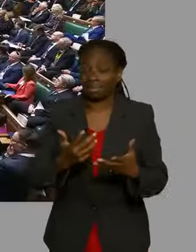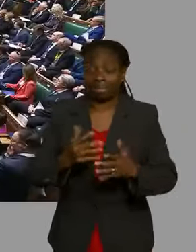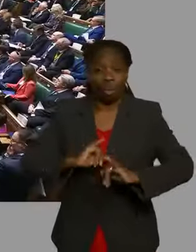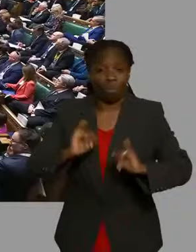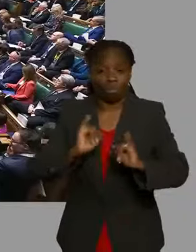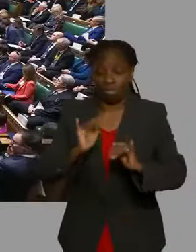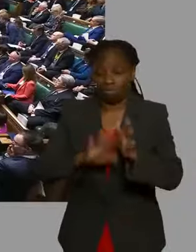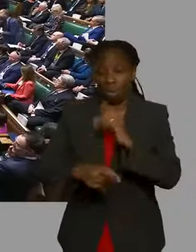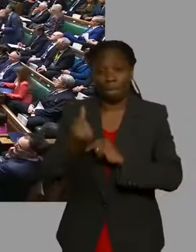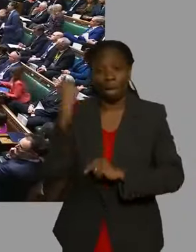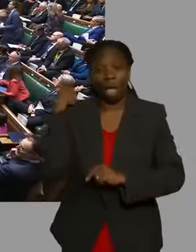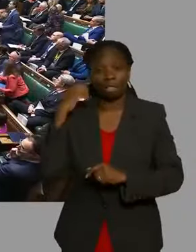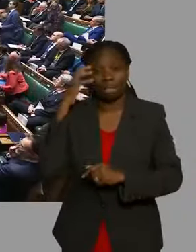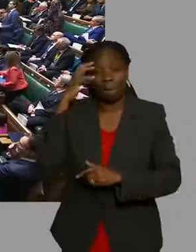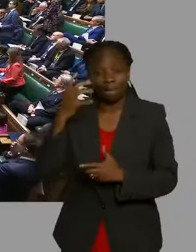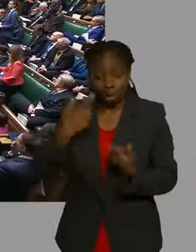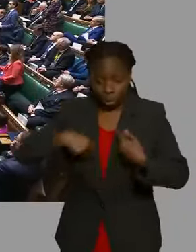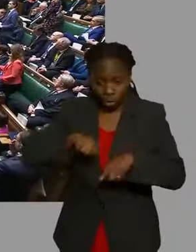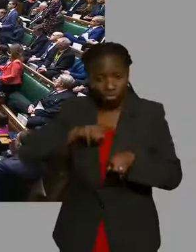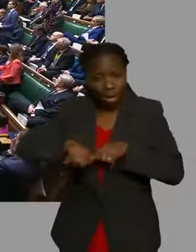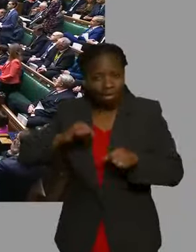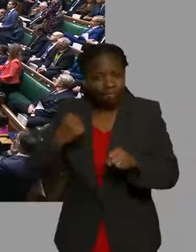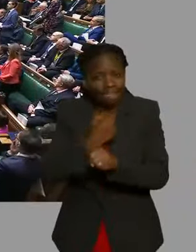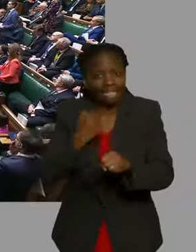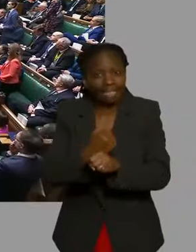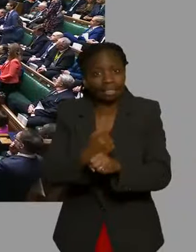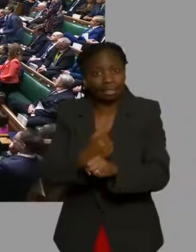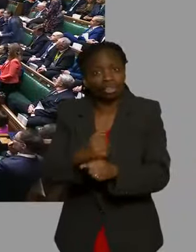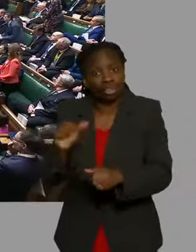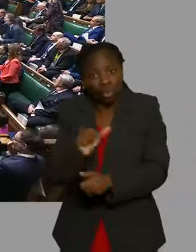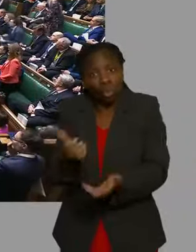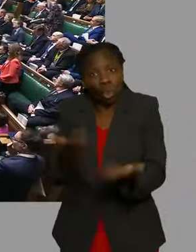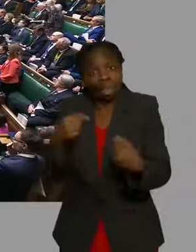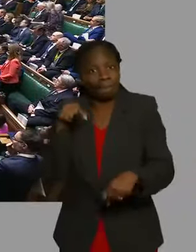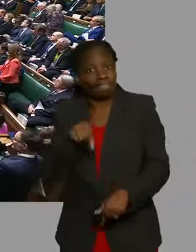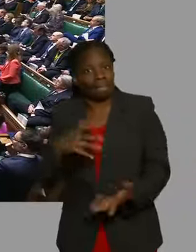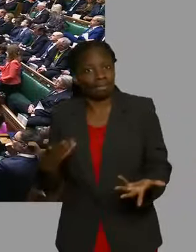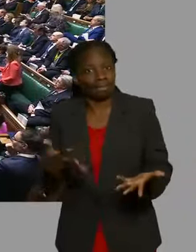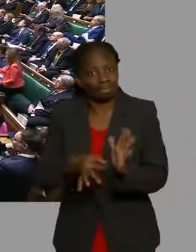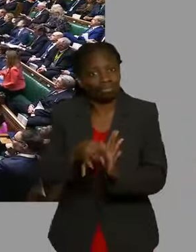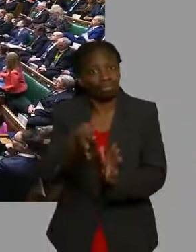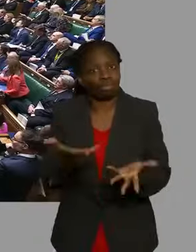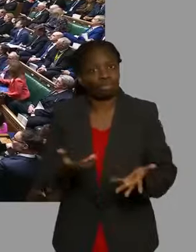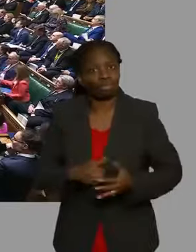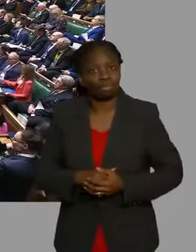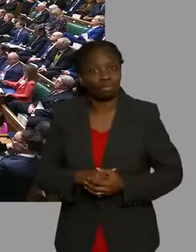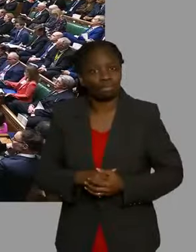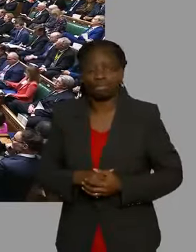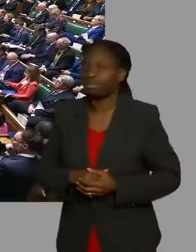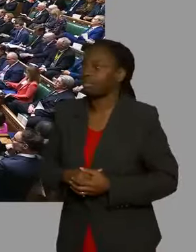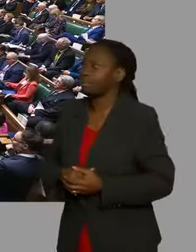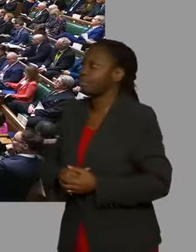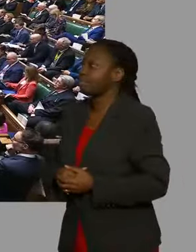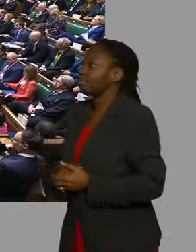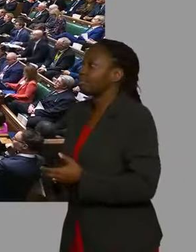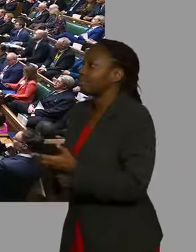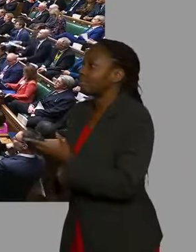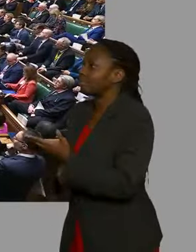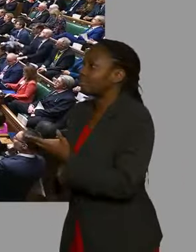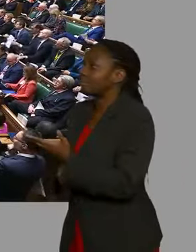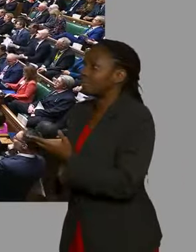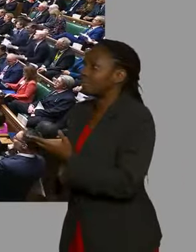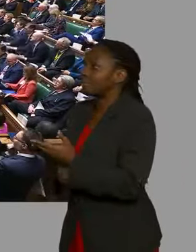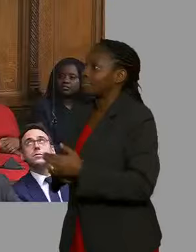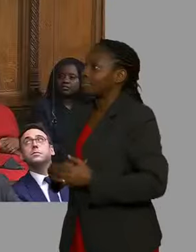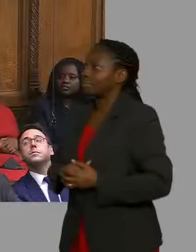that. Ian Byrne. Thank you, Mr. Speaker. The Parliamentary Ombudsman concluded that an injustice was done